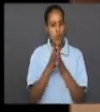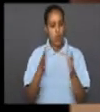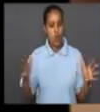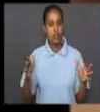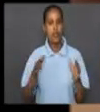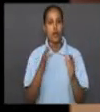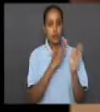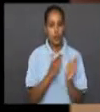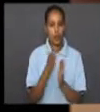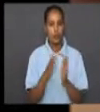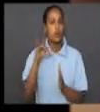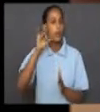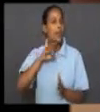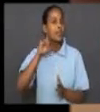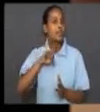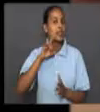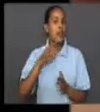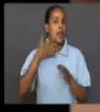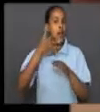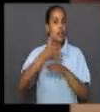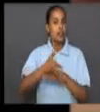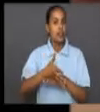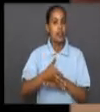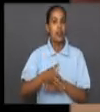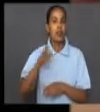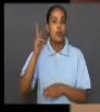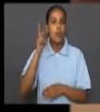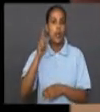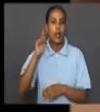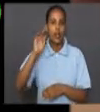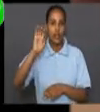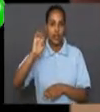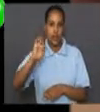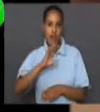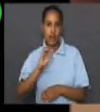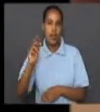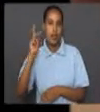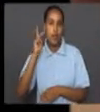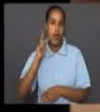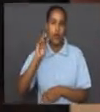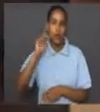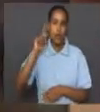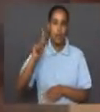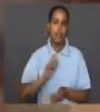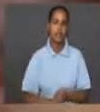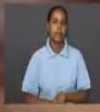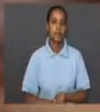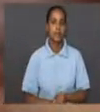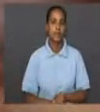widely produced plastic after polyethylene and polypropylene.